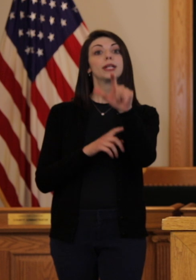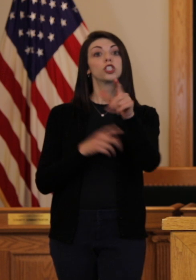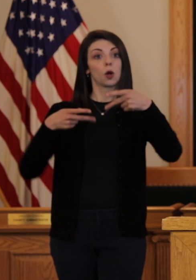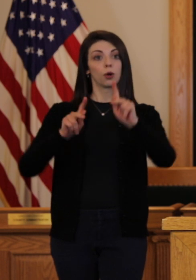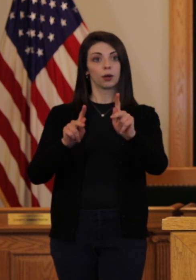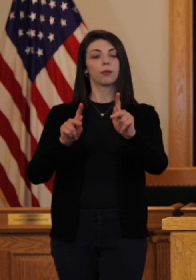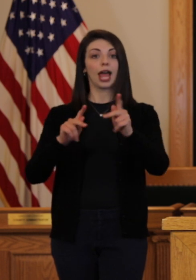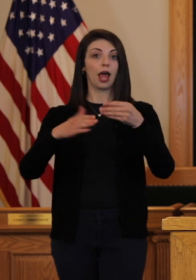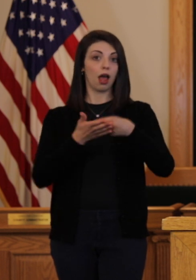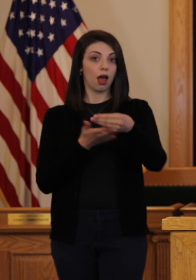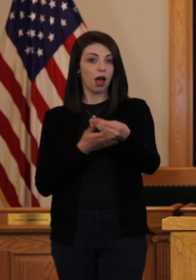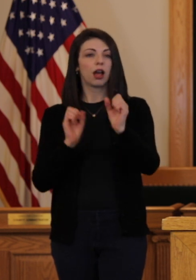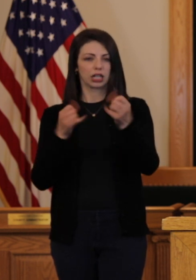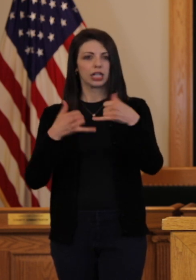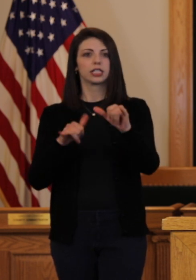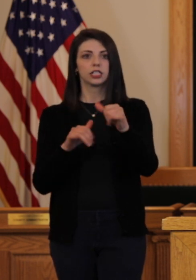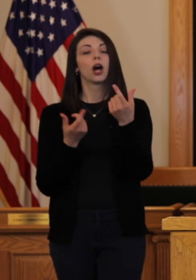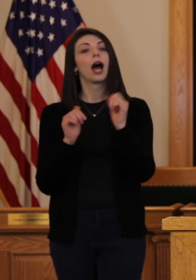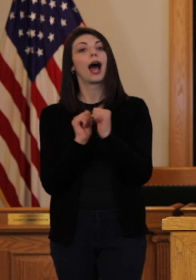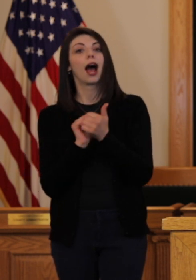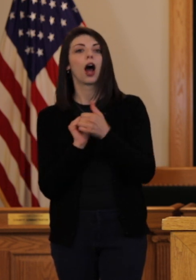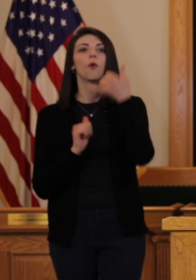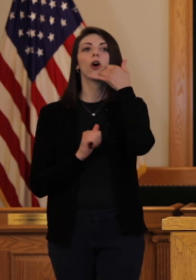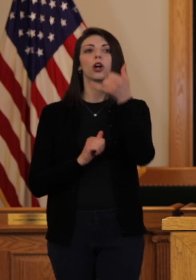our office by calling